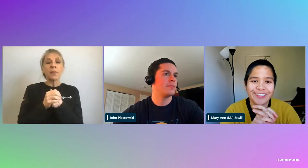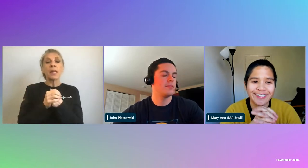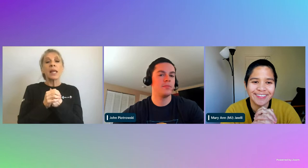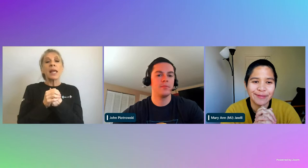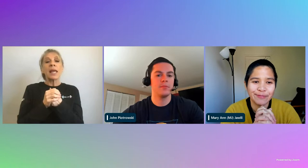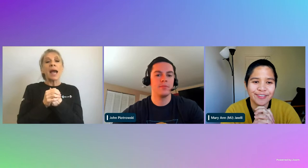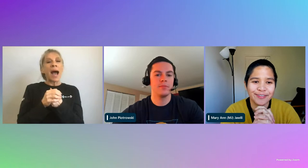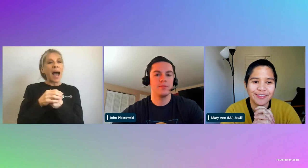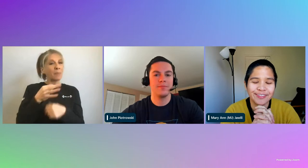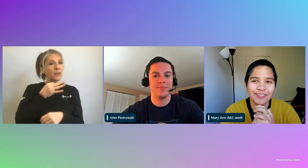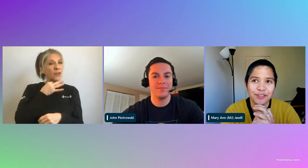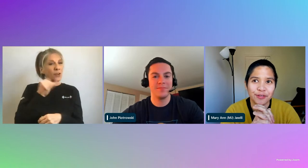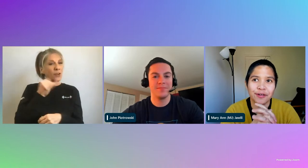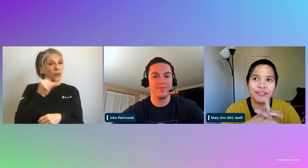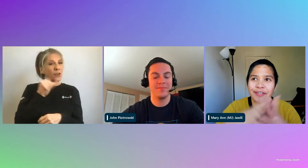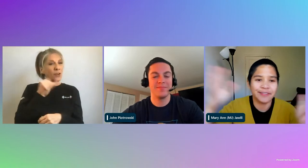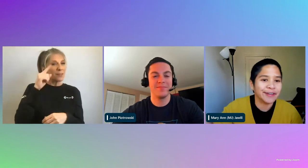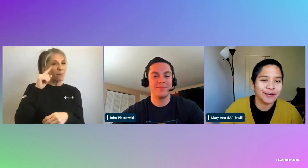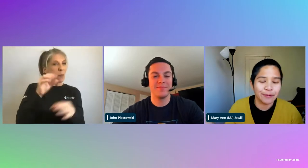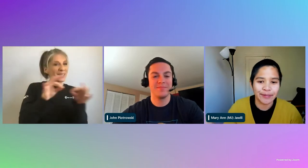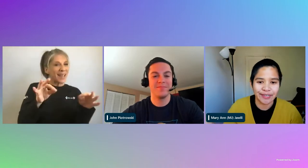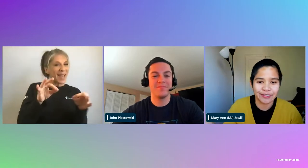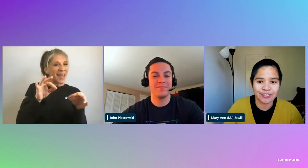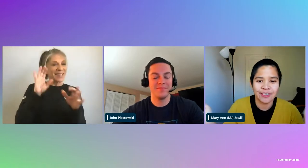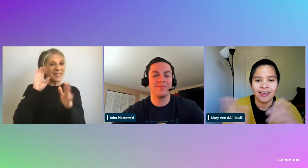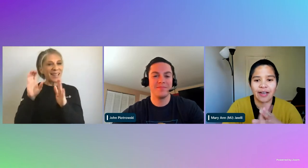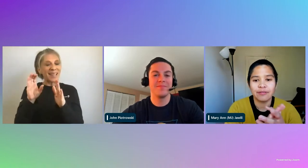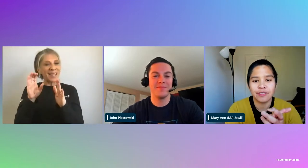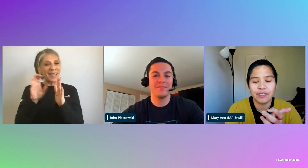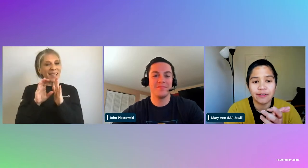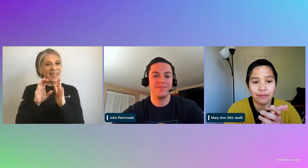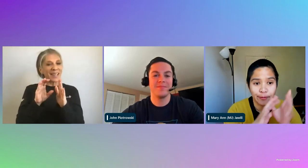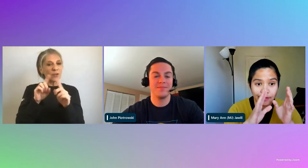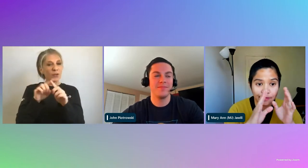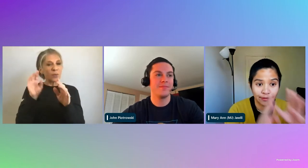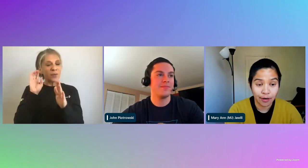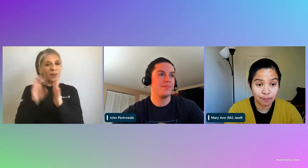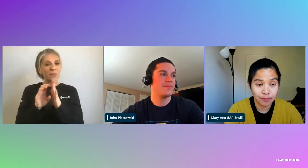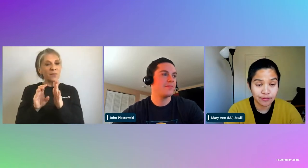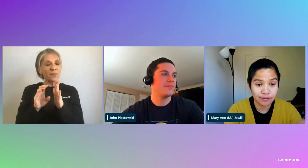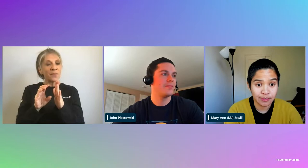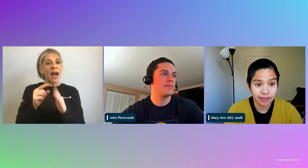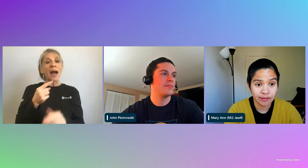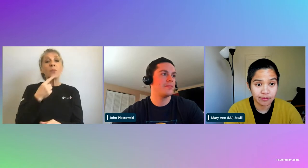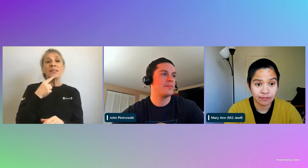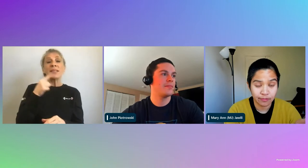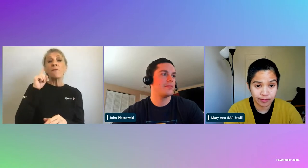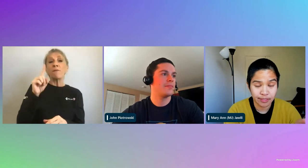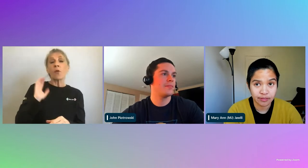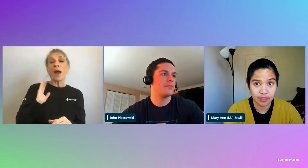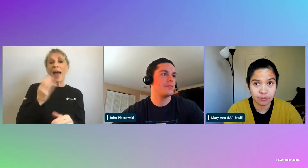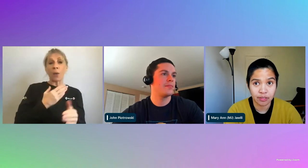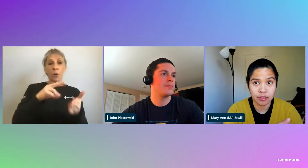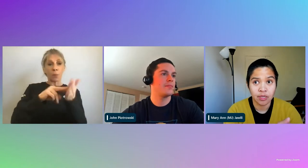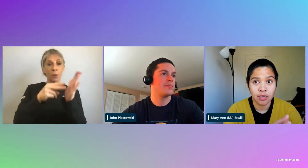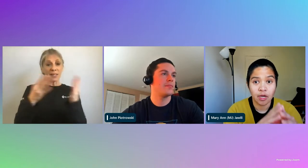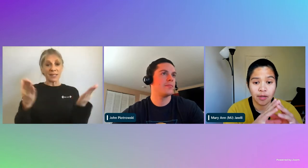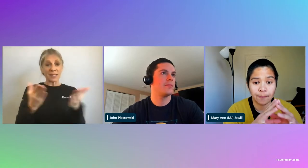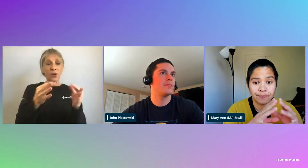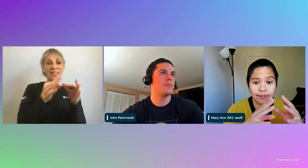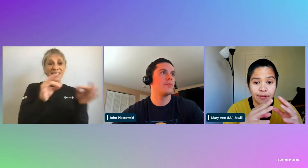this for text to image or is this just for alt text like on a web page? I would say for our purposes here, for text to